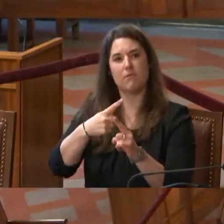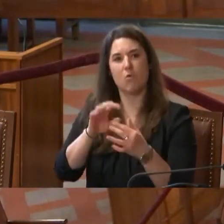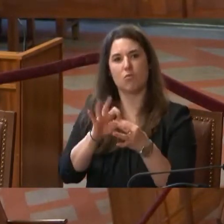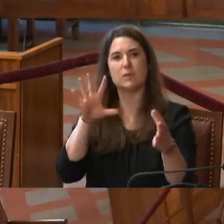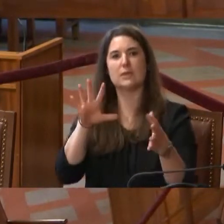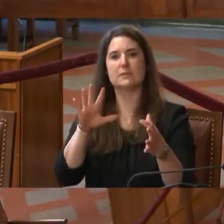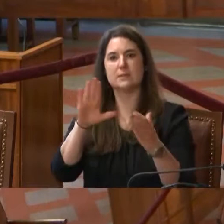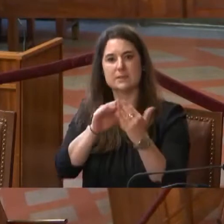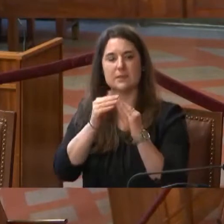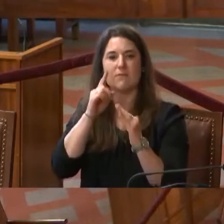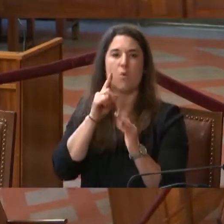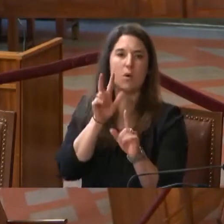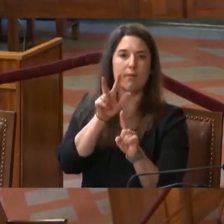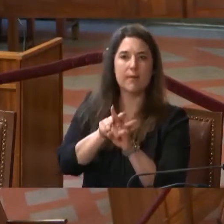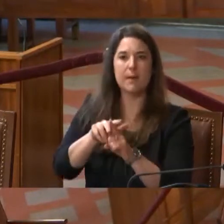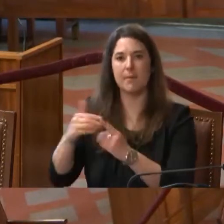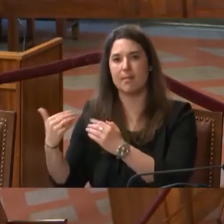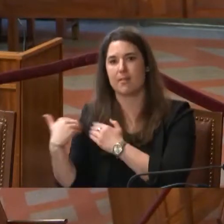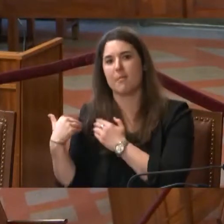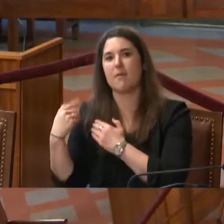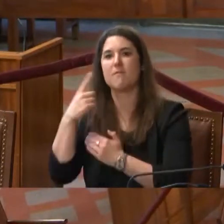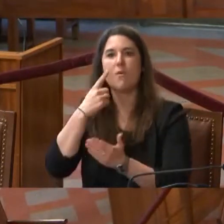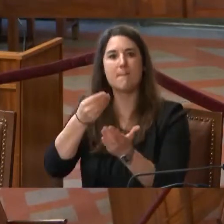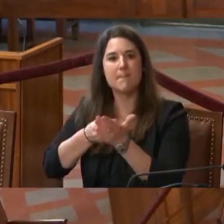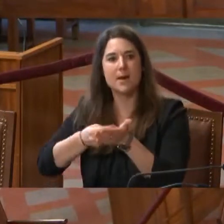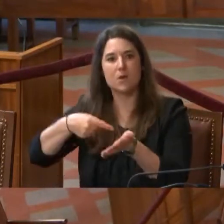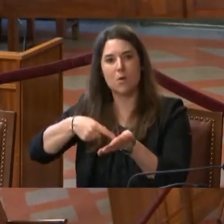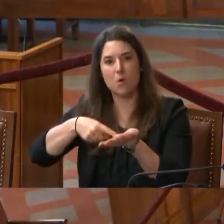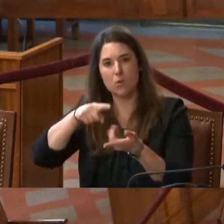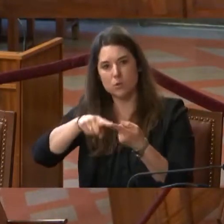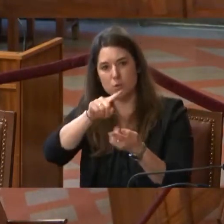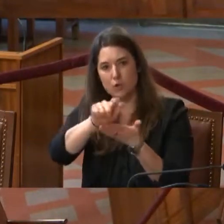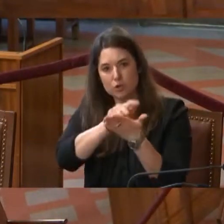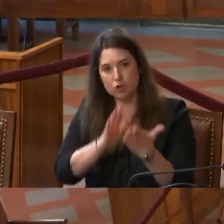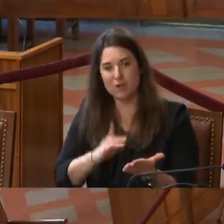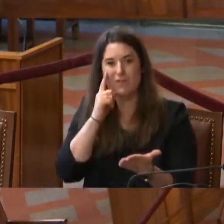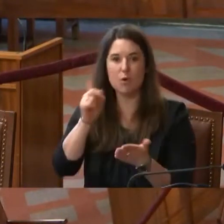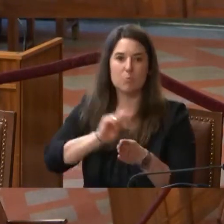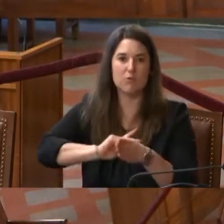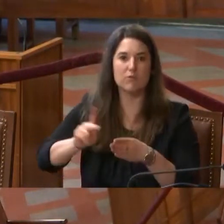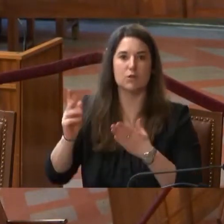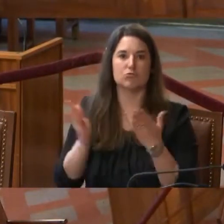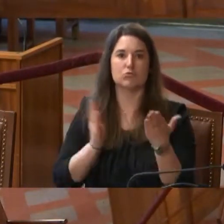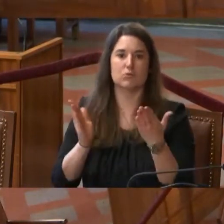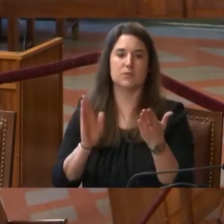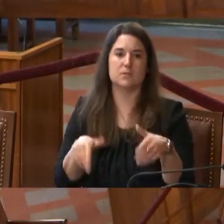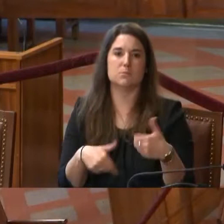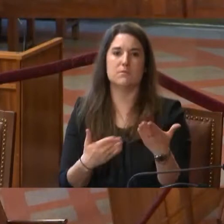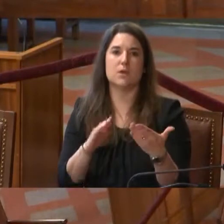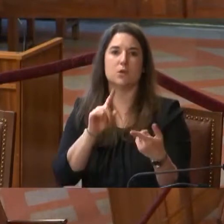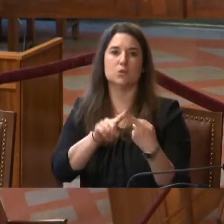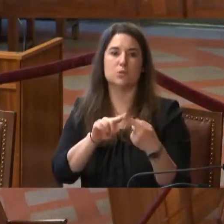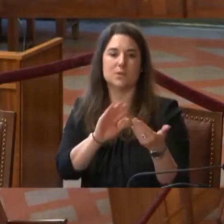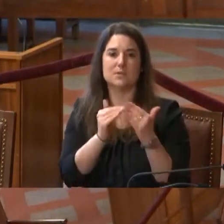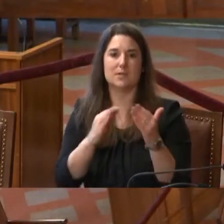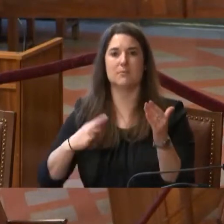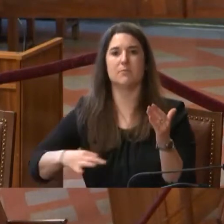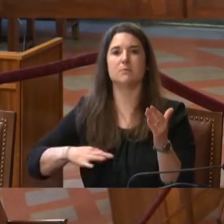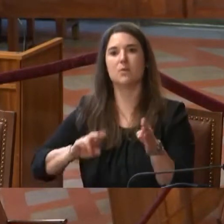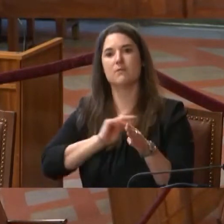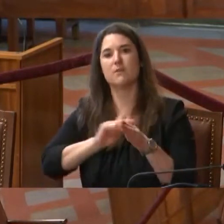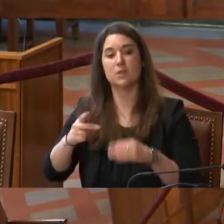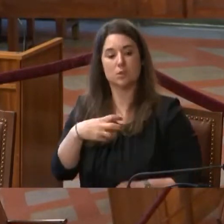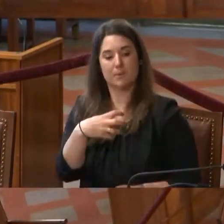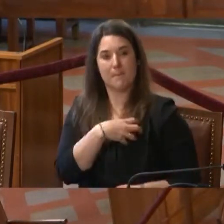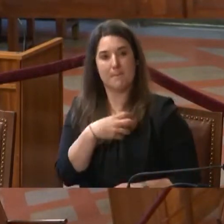All Claims and Liability for Alleged Monies Owed to Him for Professional Services Provided to City of Pittsburgh Professional